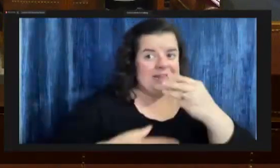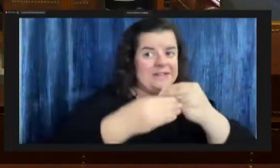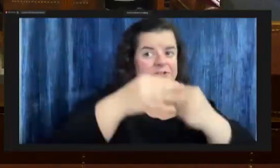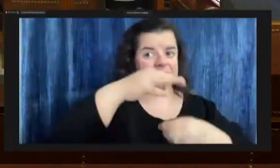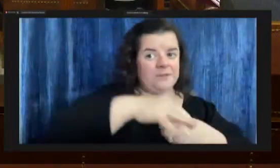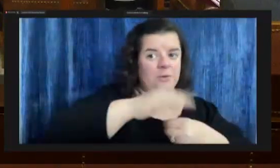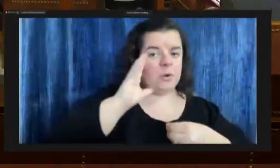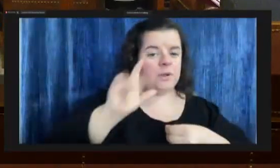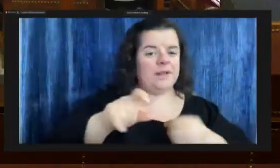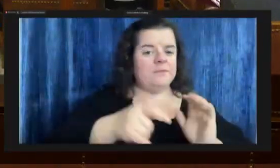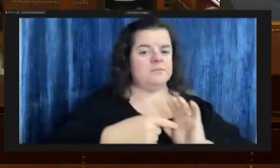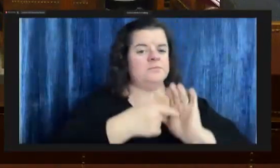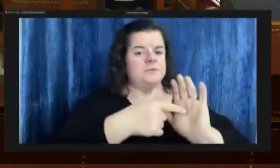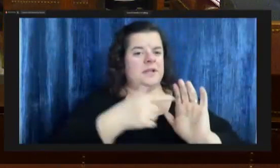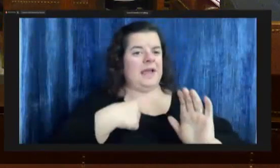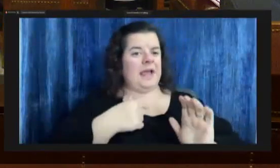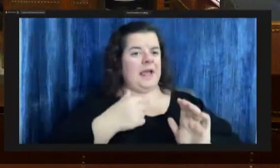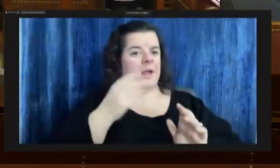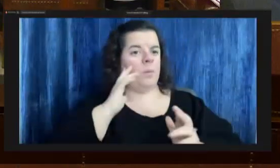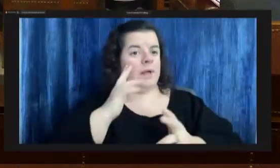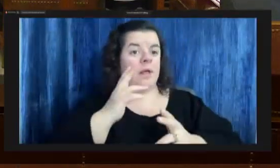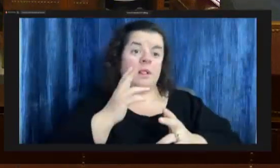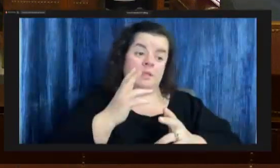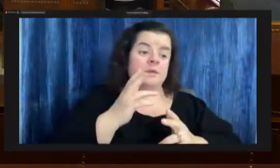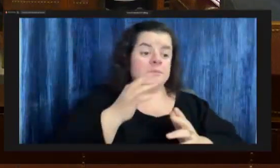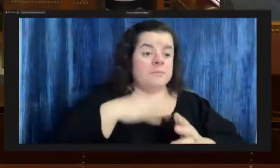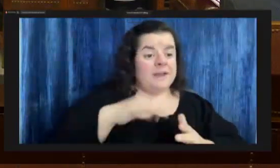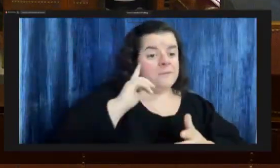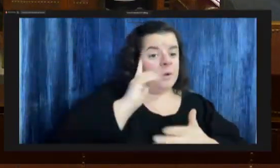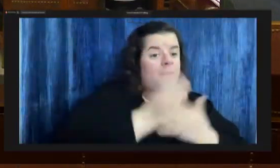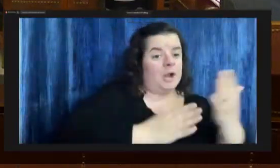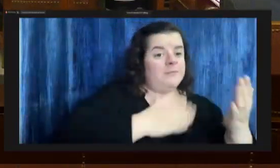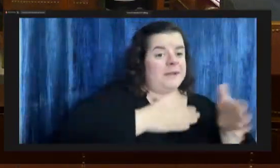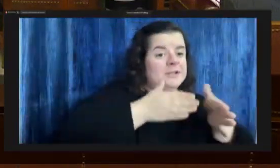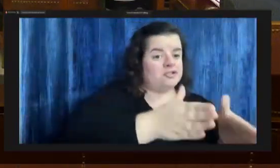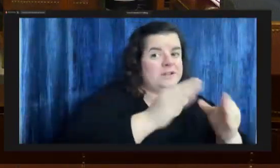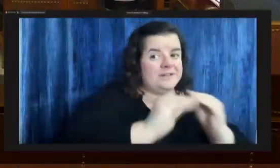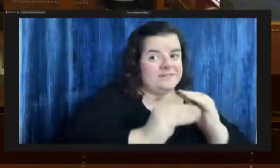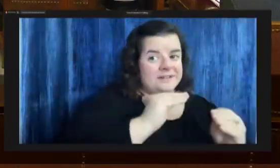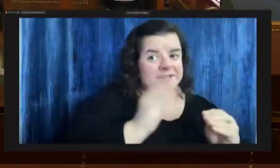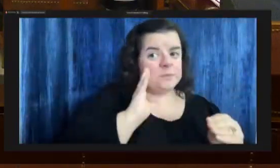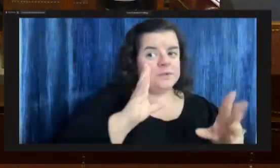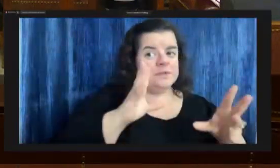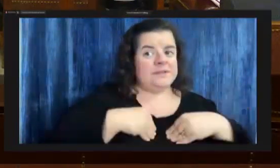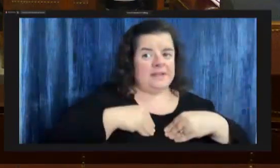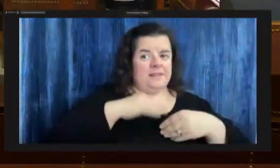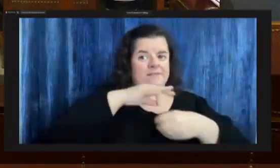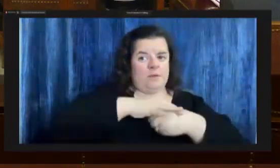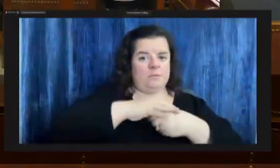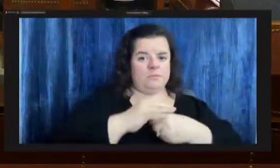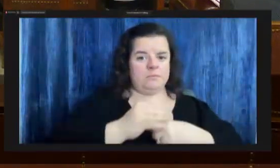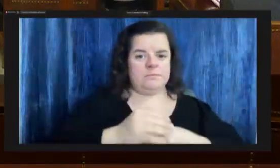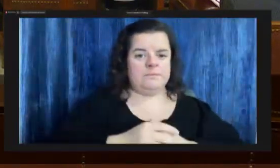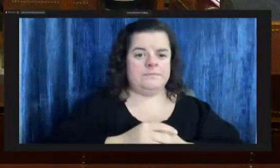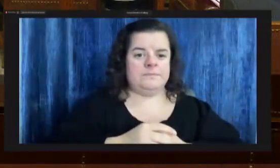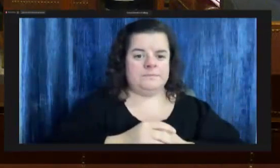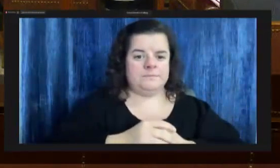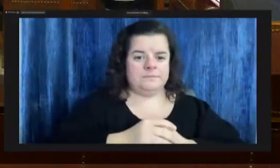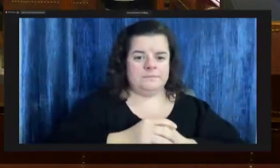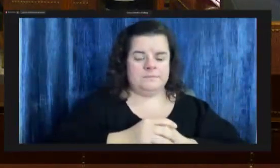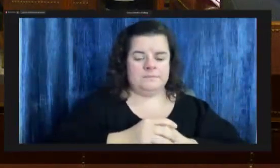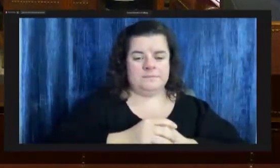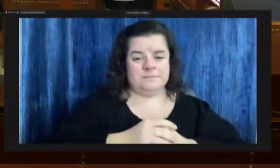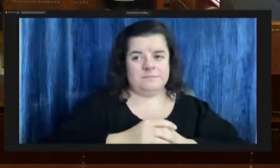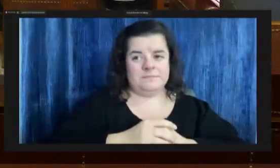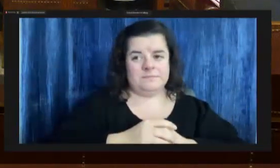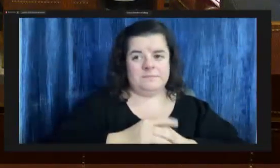to disclose that I would materially benefit from having part of my street fixed, and then I would take the vote. So with that, we actually need to do